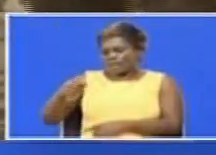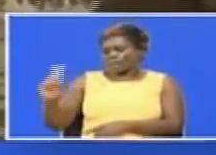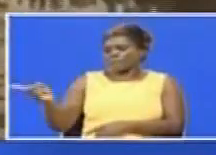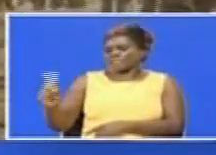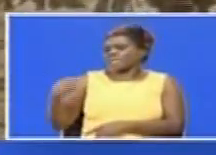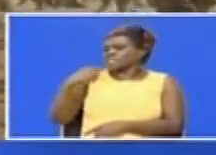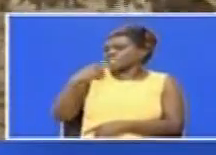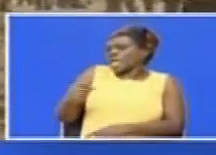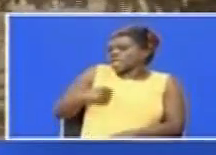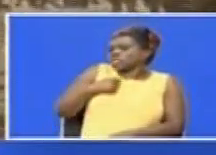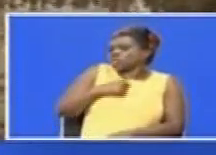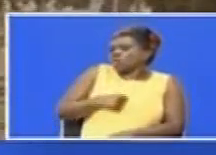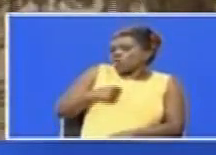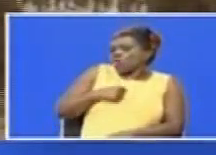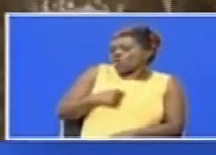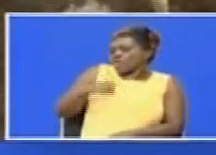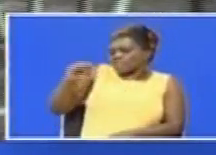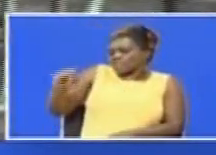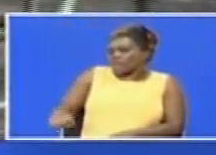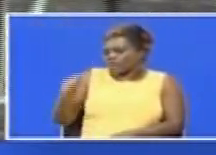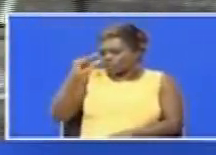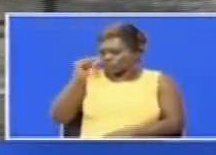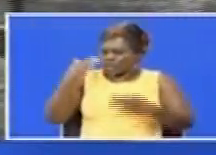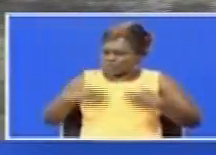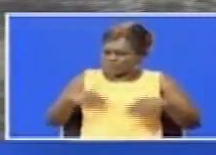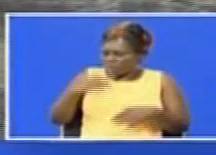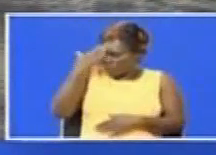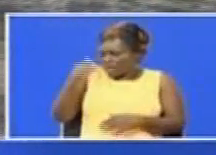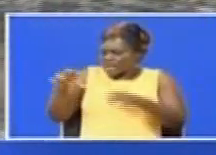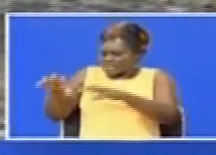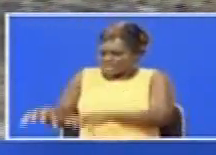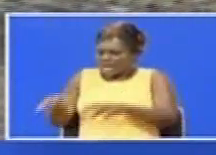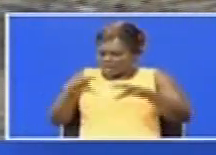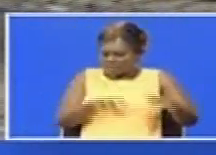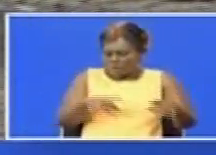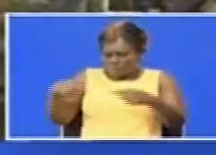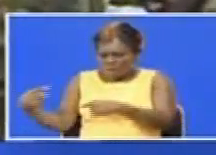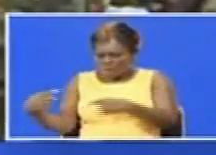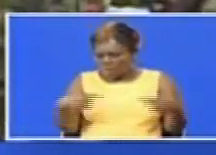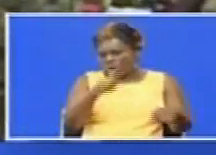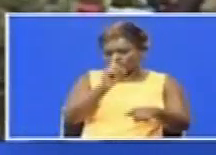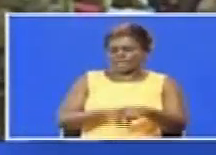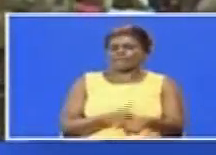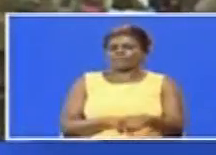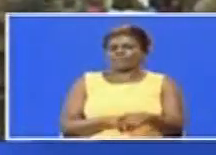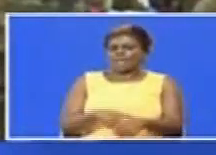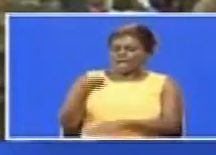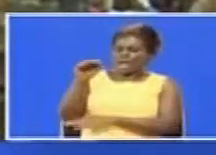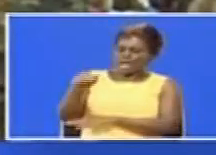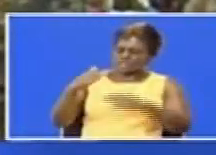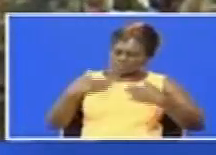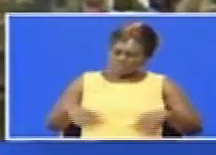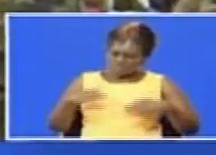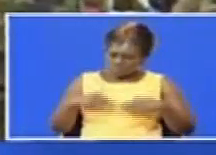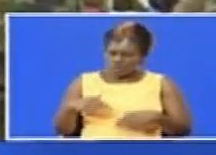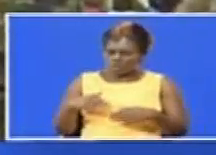has apologized to the people of South Sudan for the untold suffering the 20 months of war and strife has caused. He urged citizens to reach a